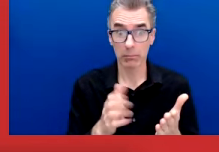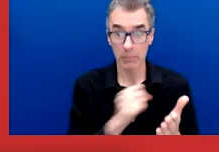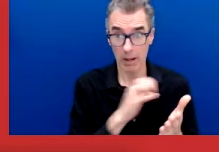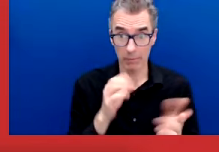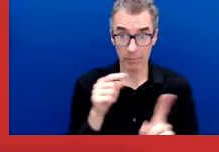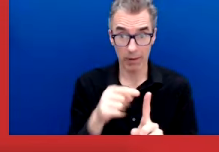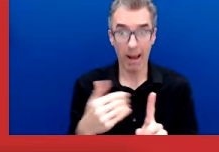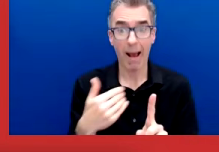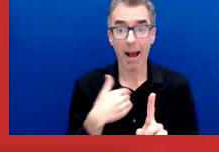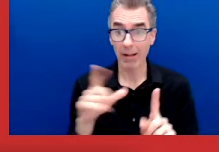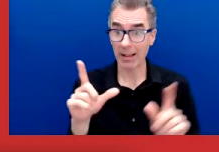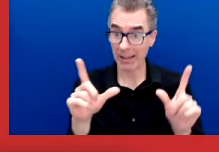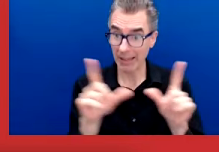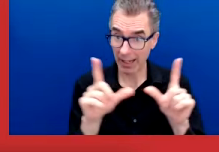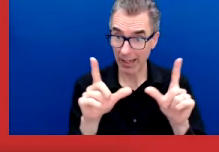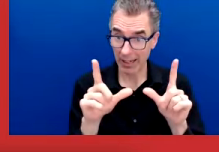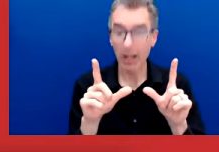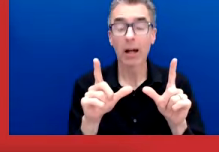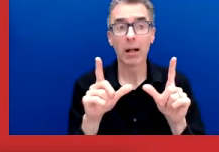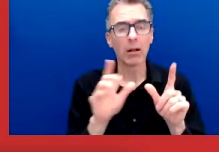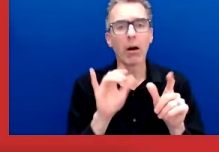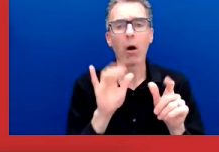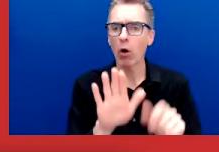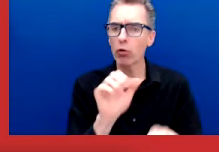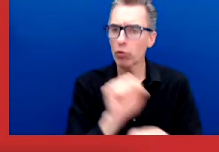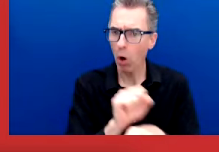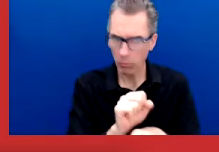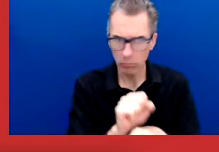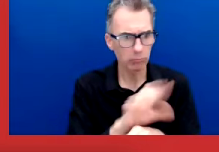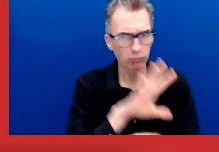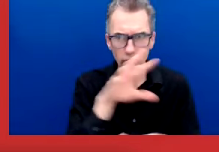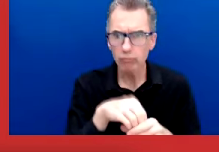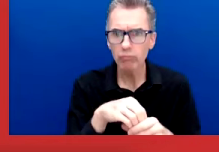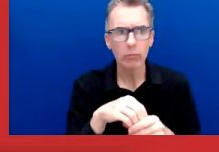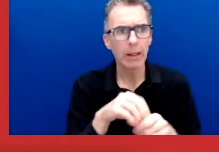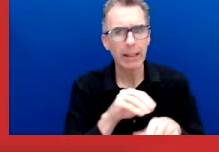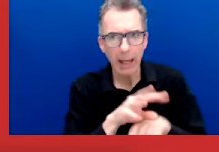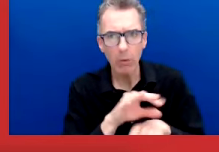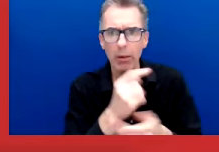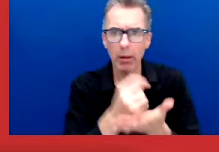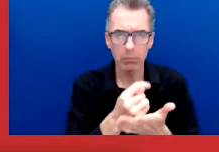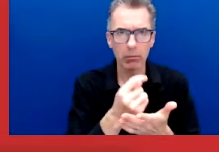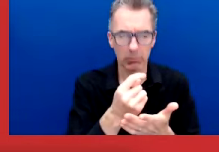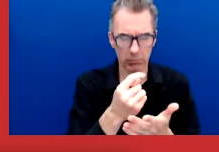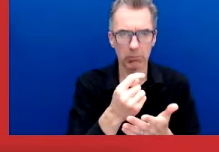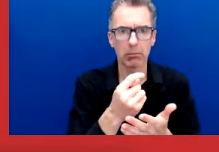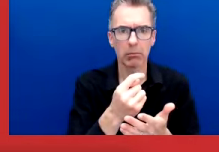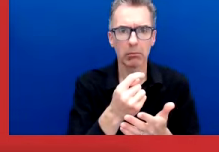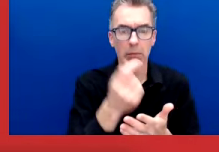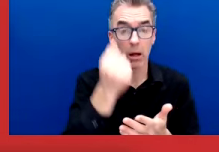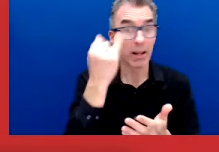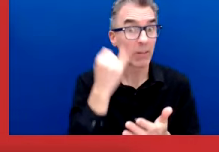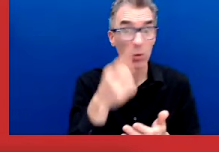that component of counseling or therapy, but unless you are operating under your license, that does not